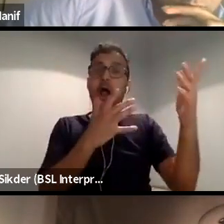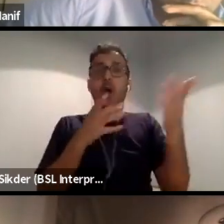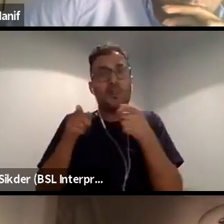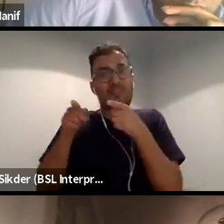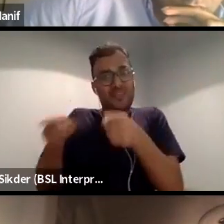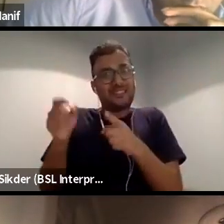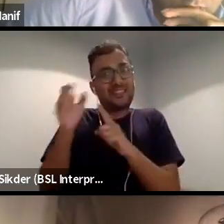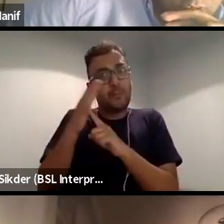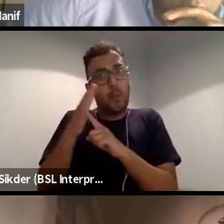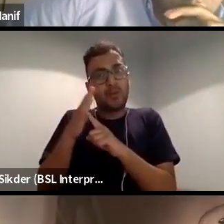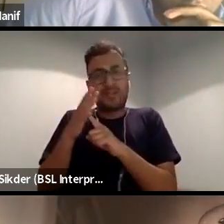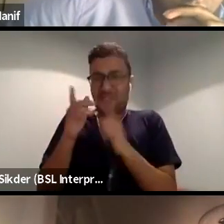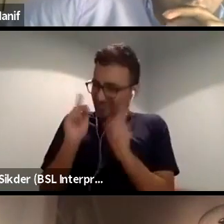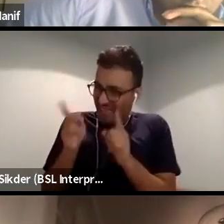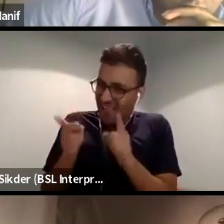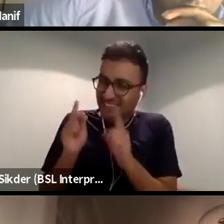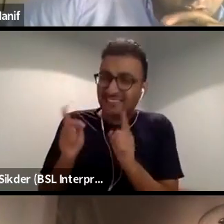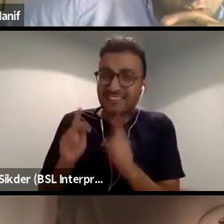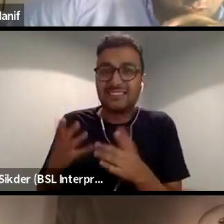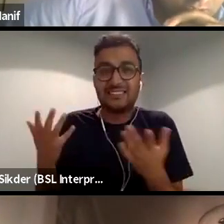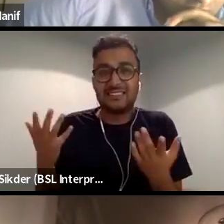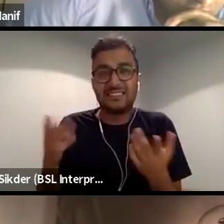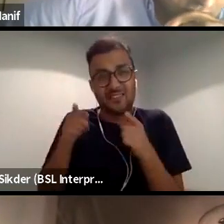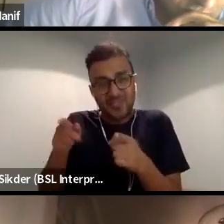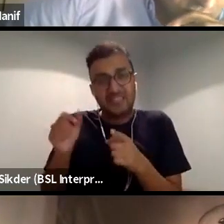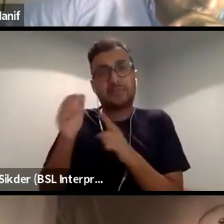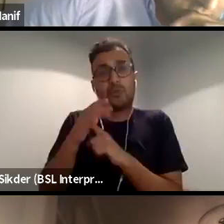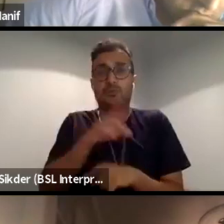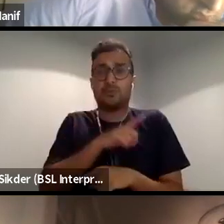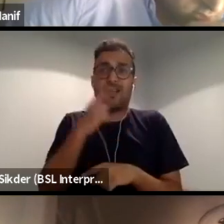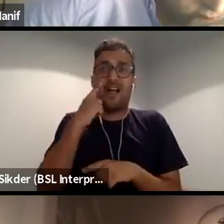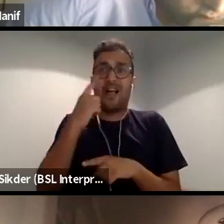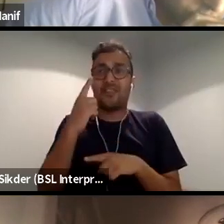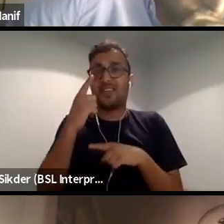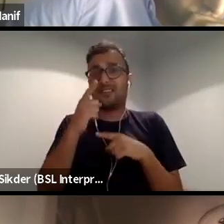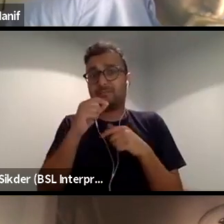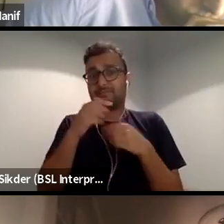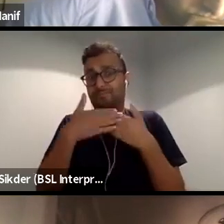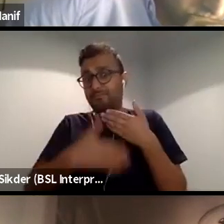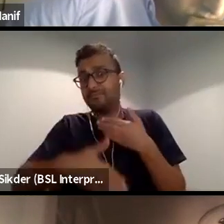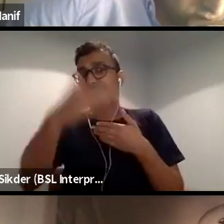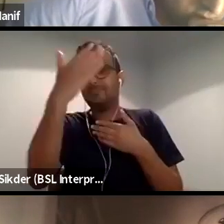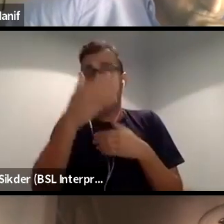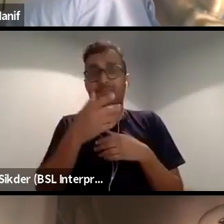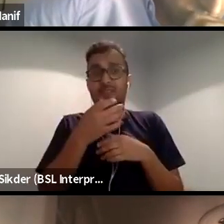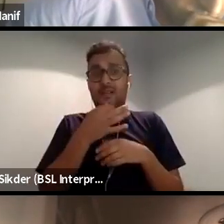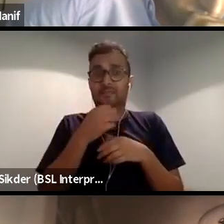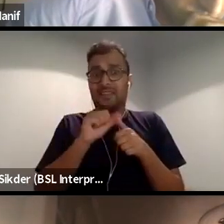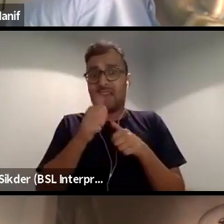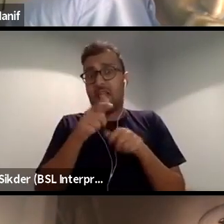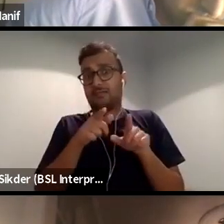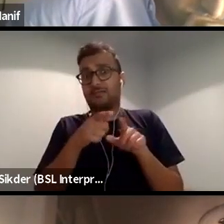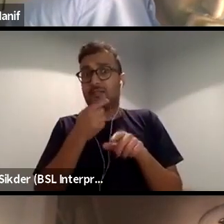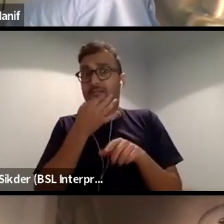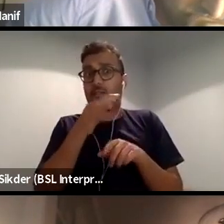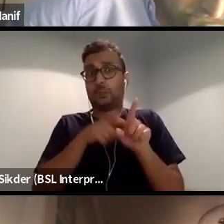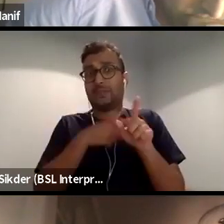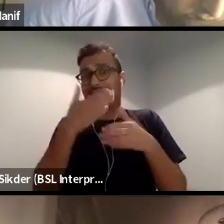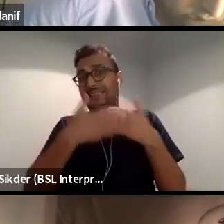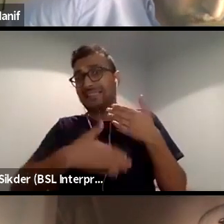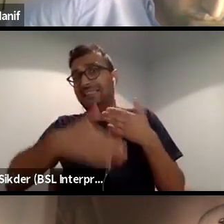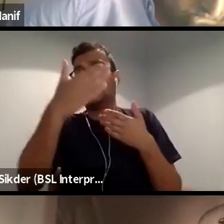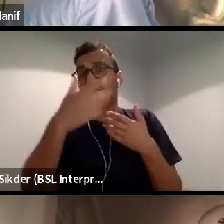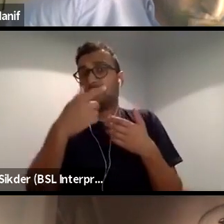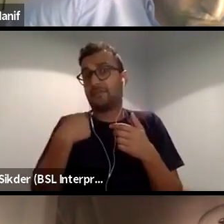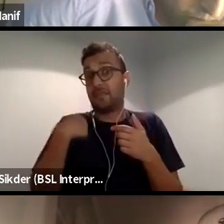you know, that's clearly where this discussion will be going over the next few years, and we may well remember Jacinda Ardern's intervention